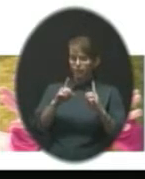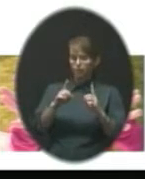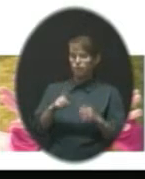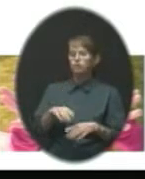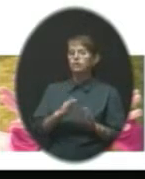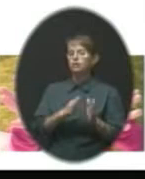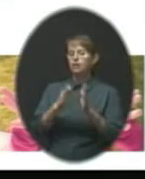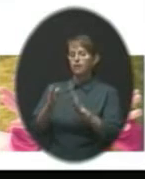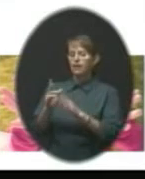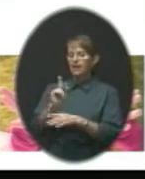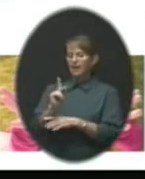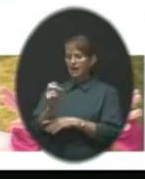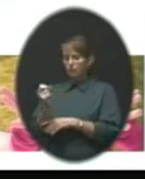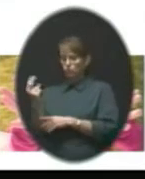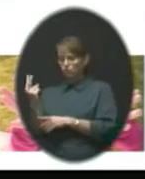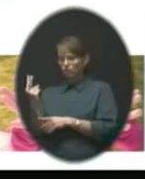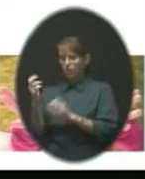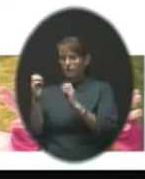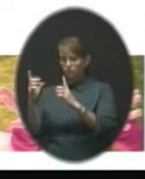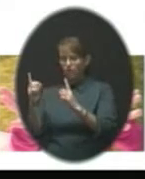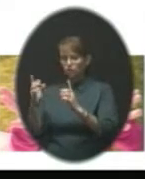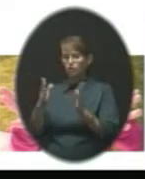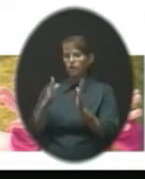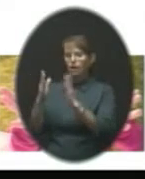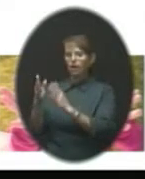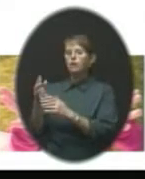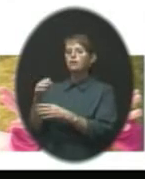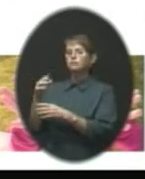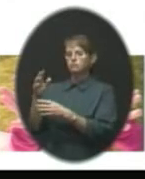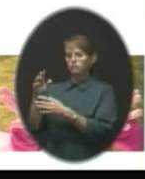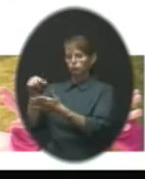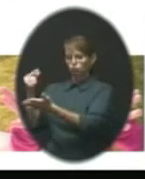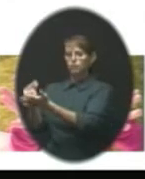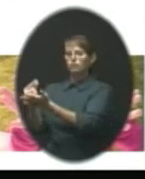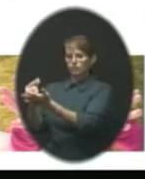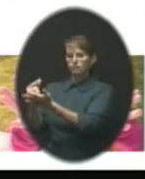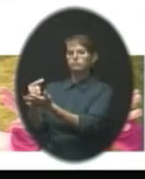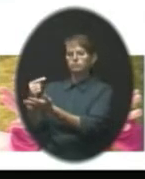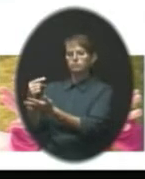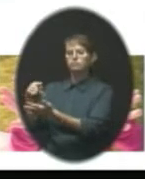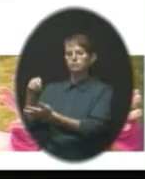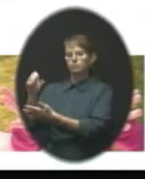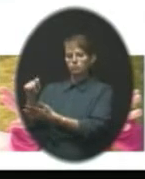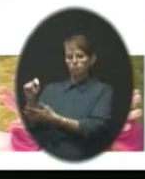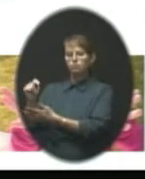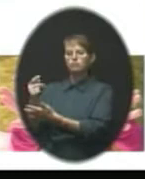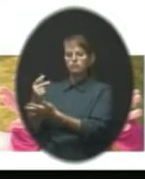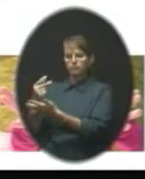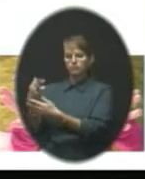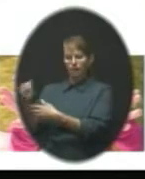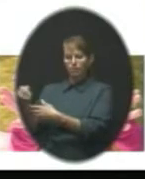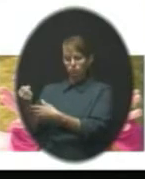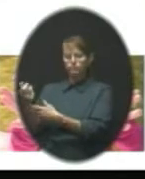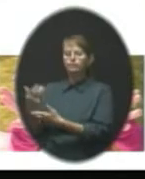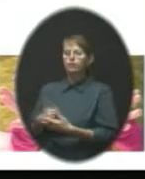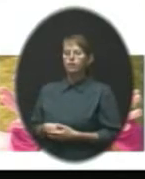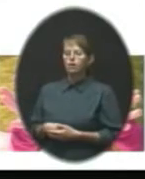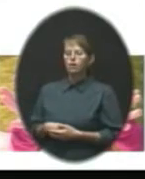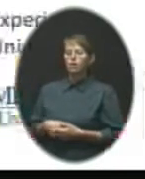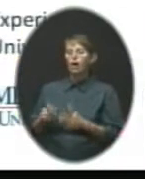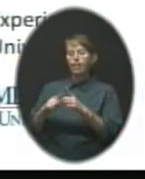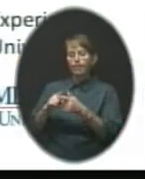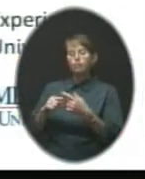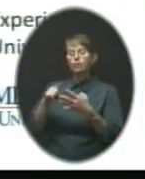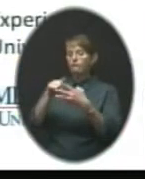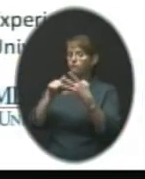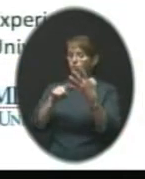we looked at post-secondary education, as well as kind of pulling all that together. So we had four sessions that we